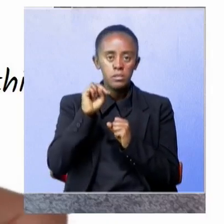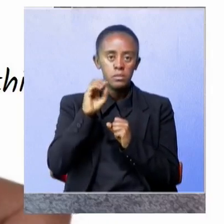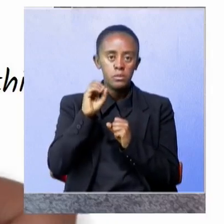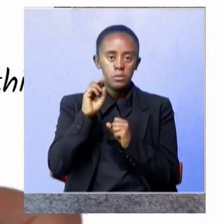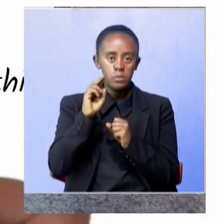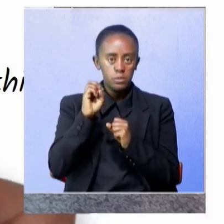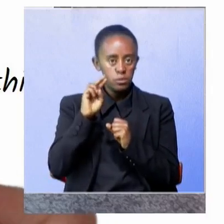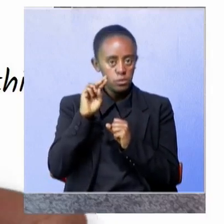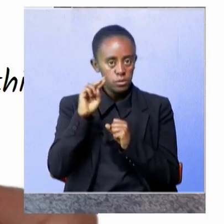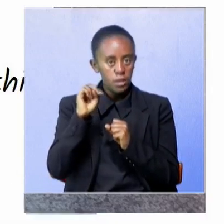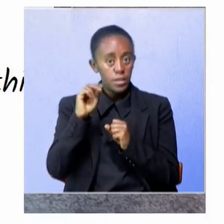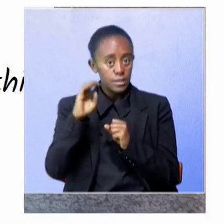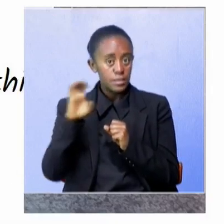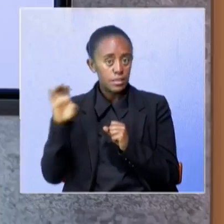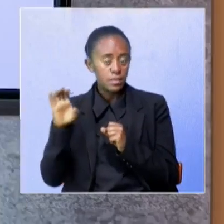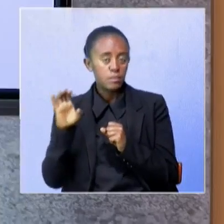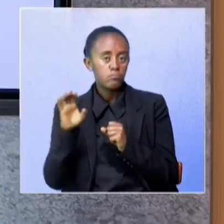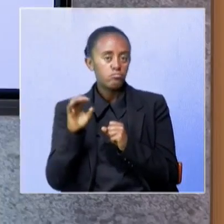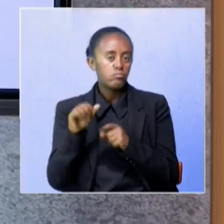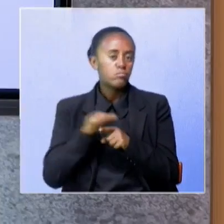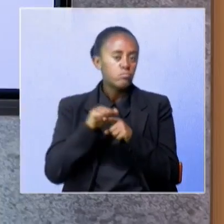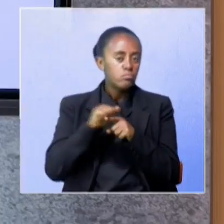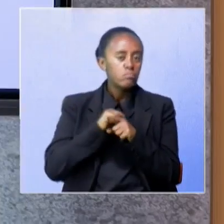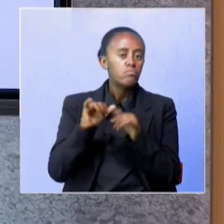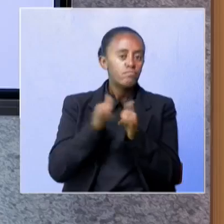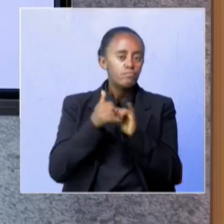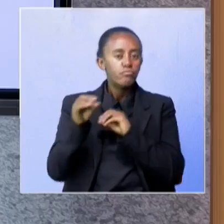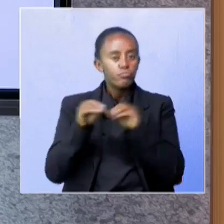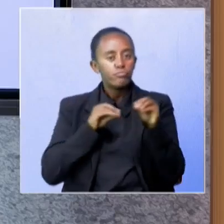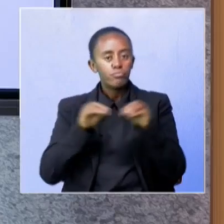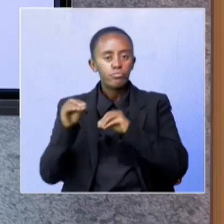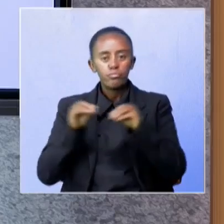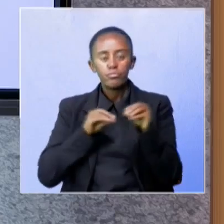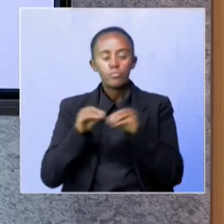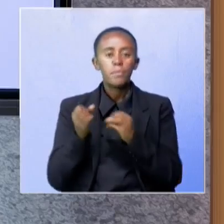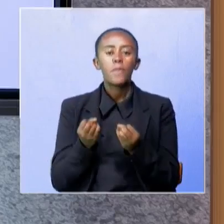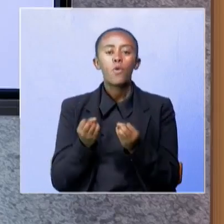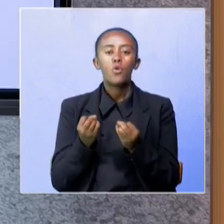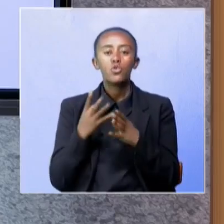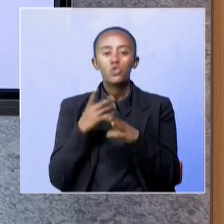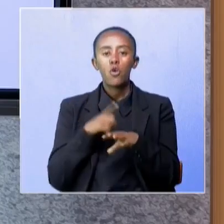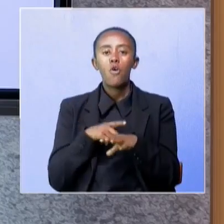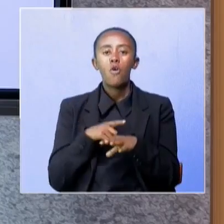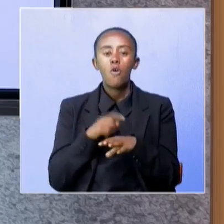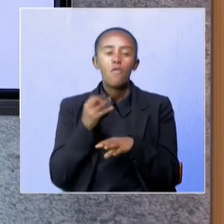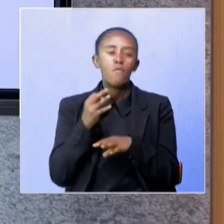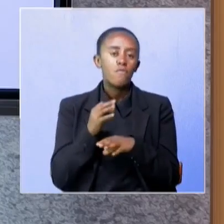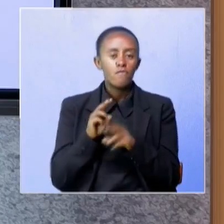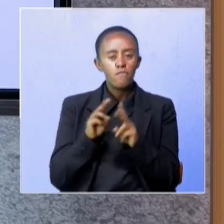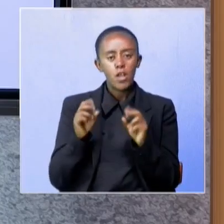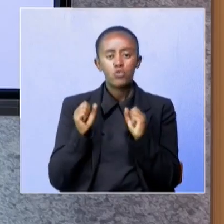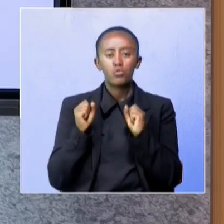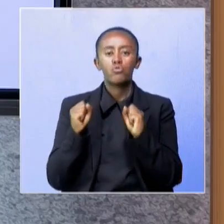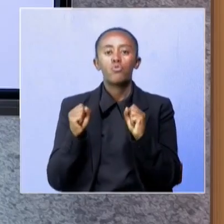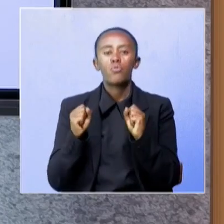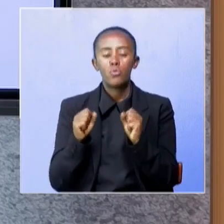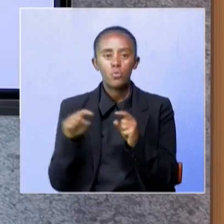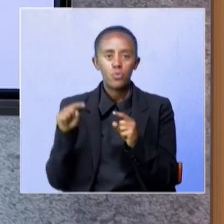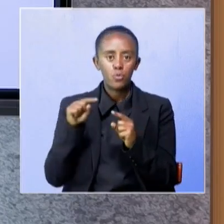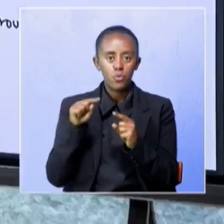The exercise requires a lot of endurance. So you have to be very strong, or you have